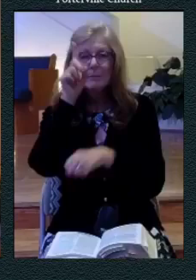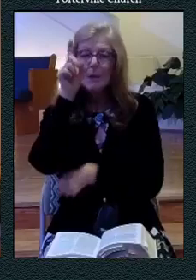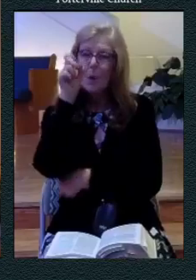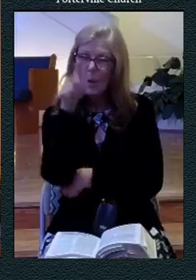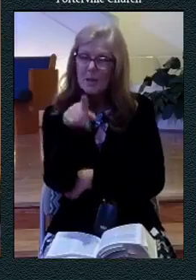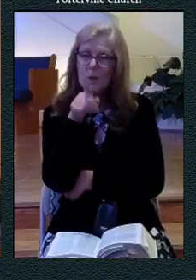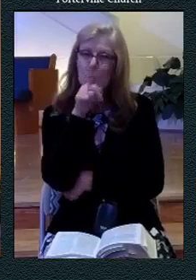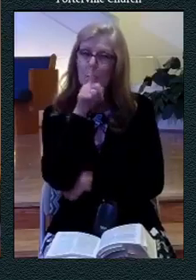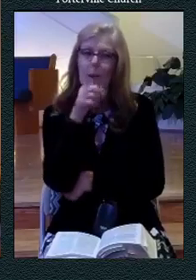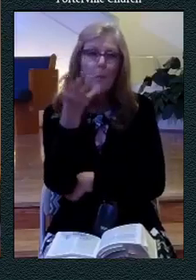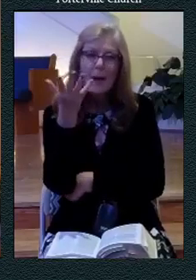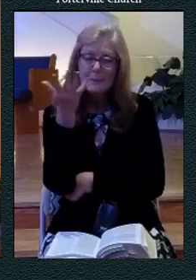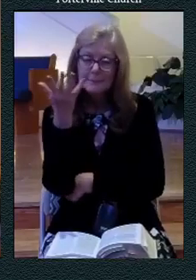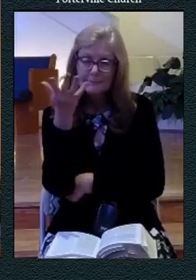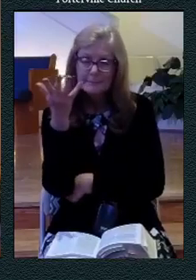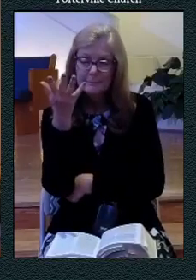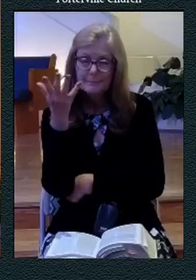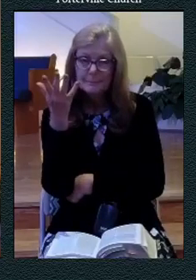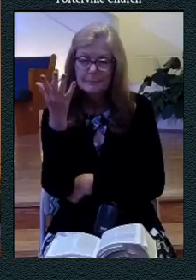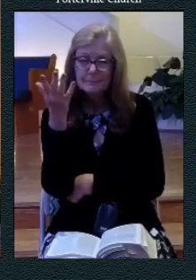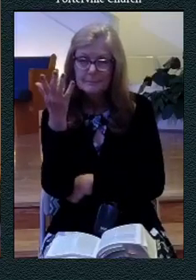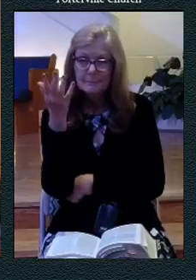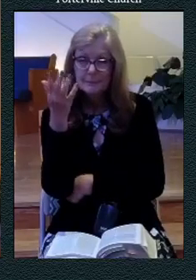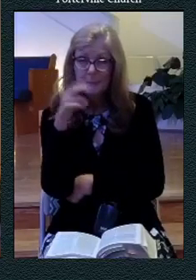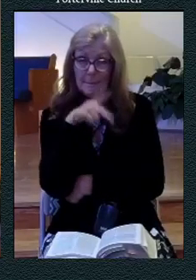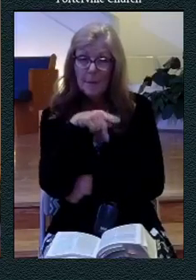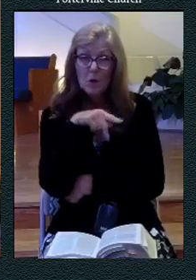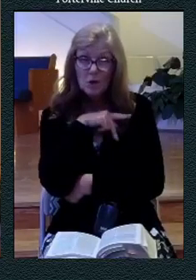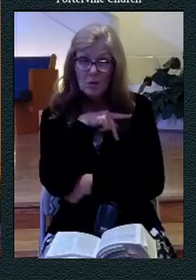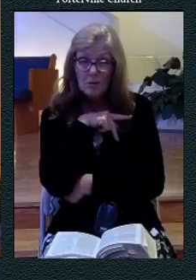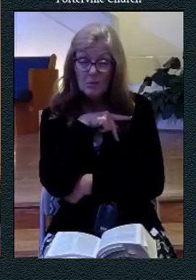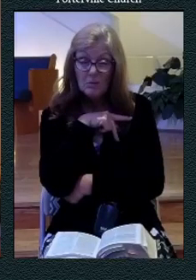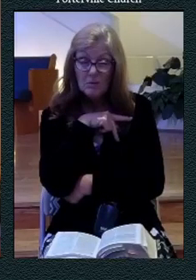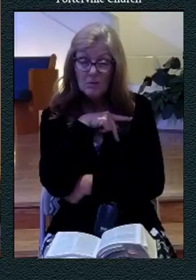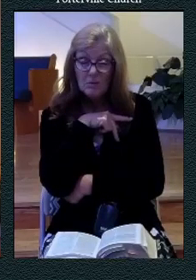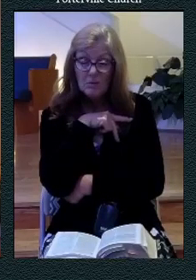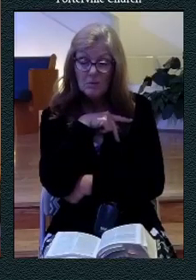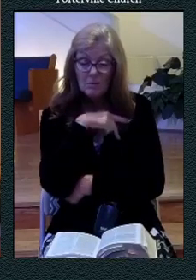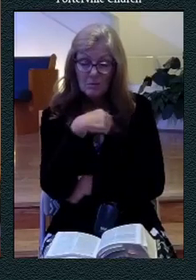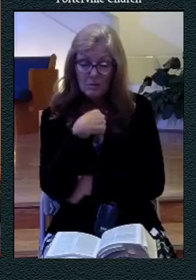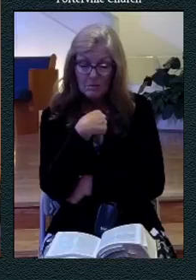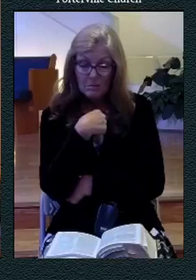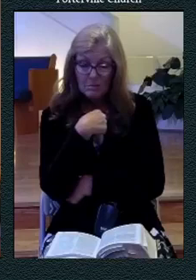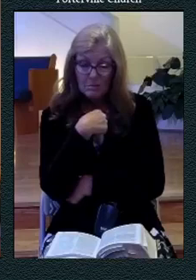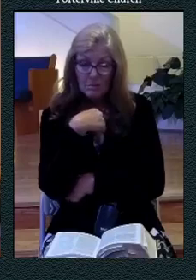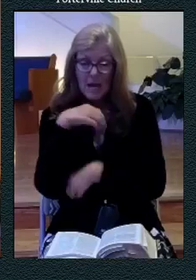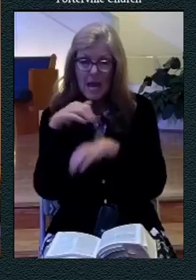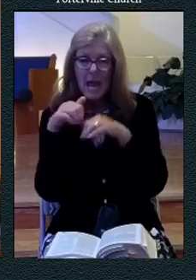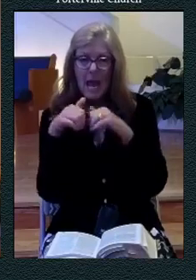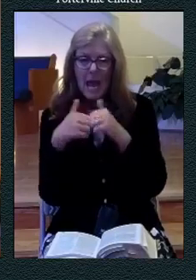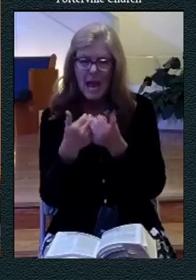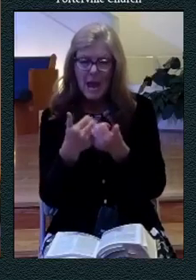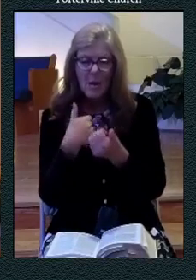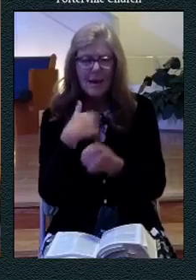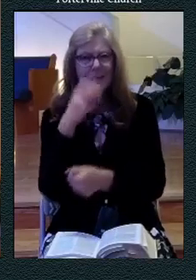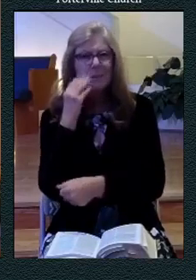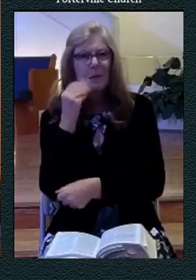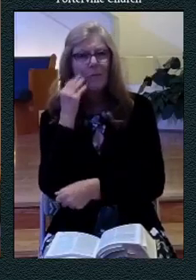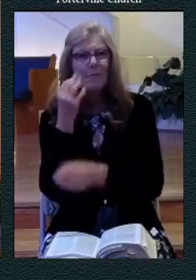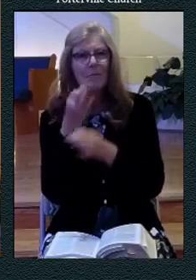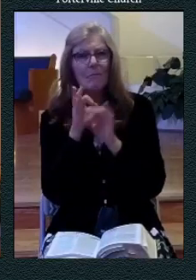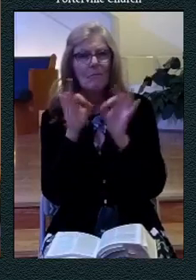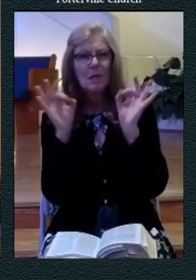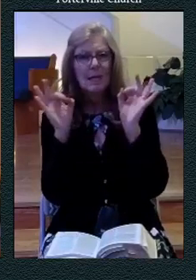is, I'm going to put it in personal terms, how do I come to freedom from